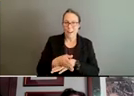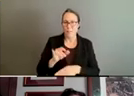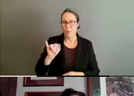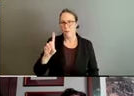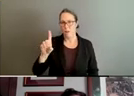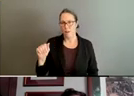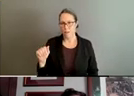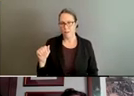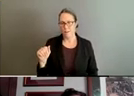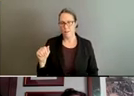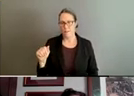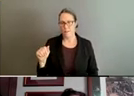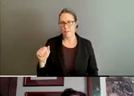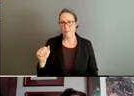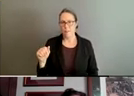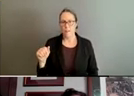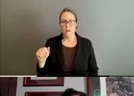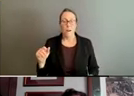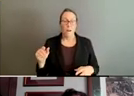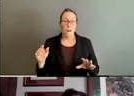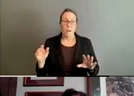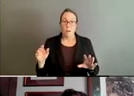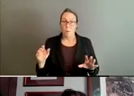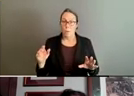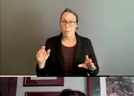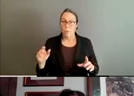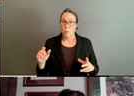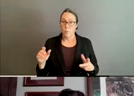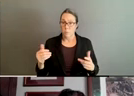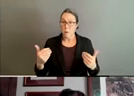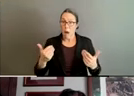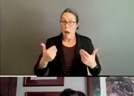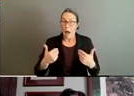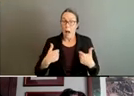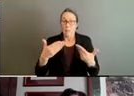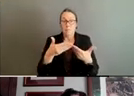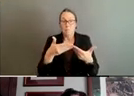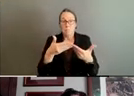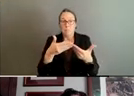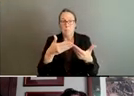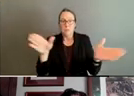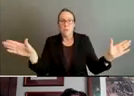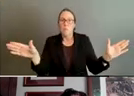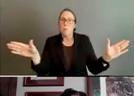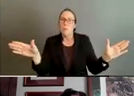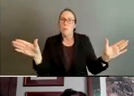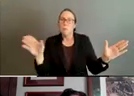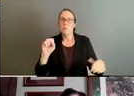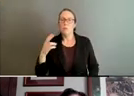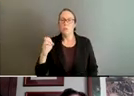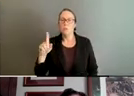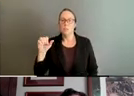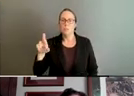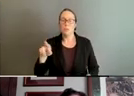And, you know, not only were there the general population shelters, but also medical facilities set